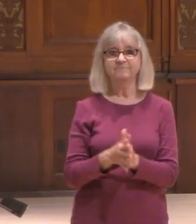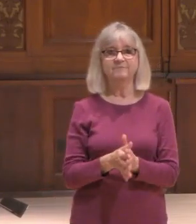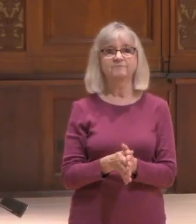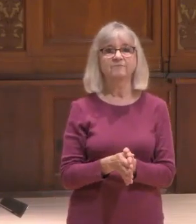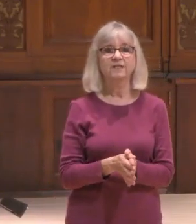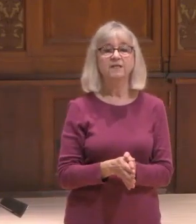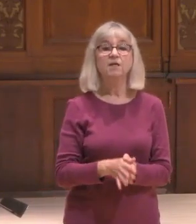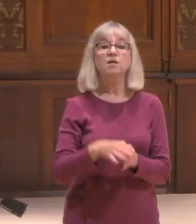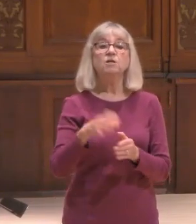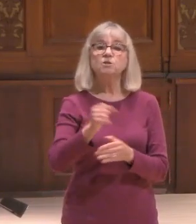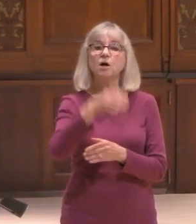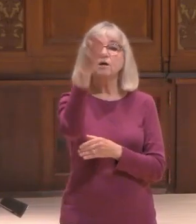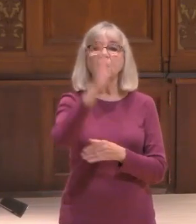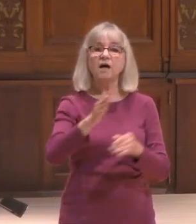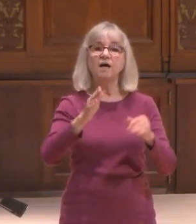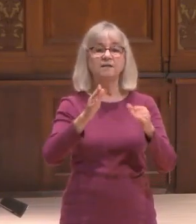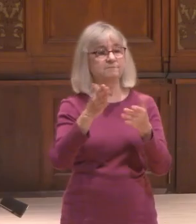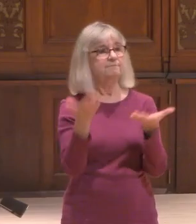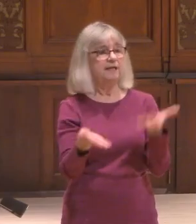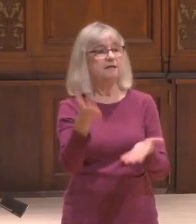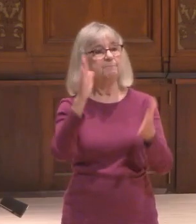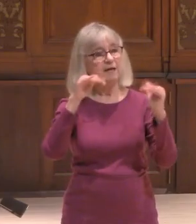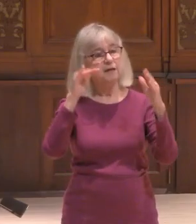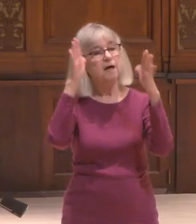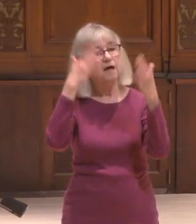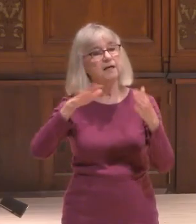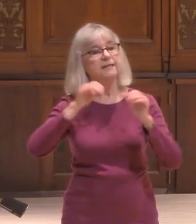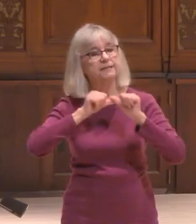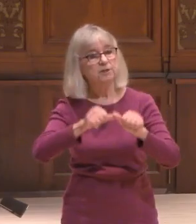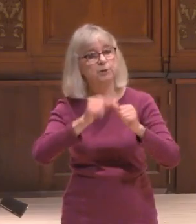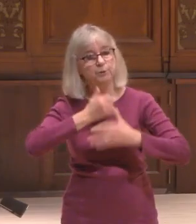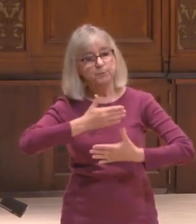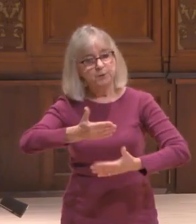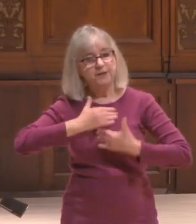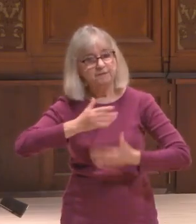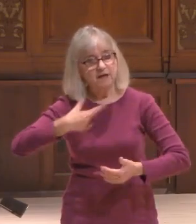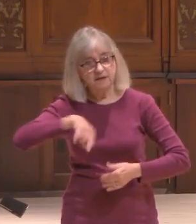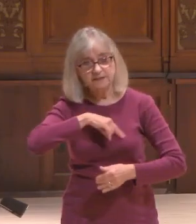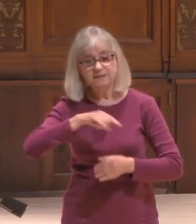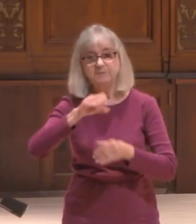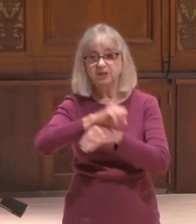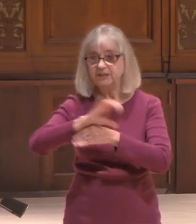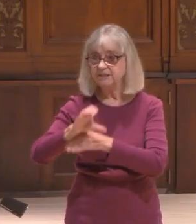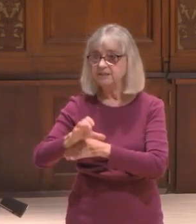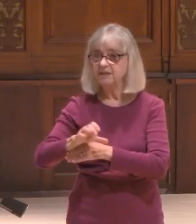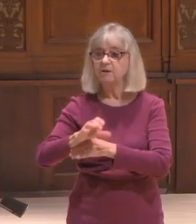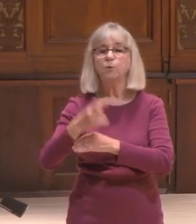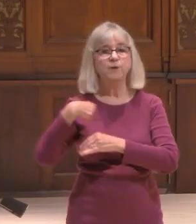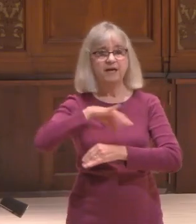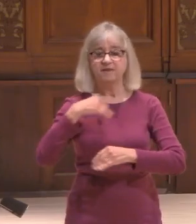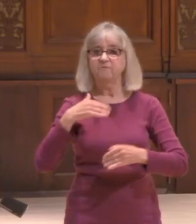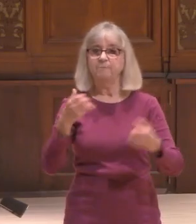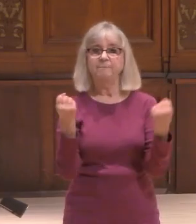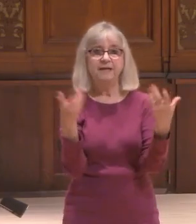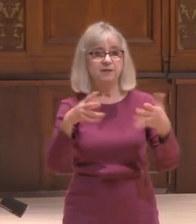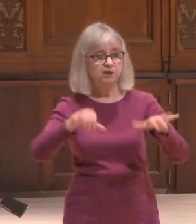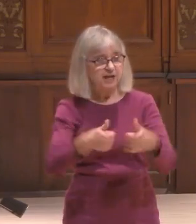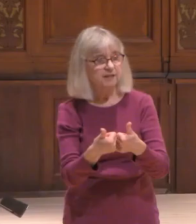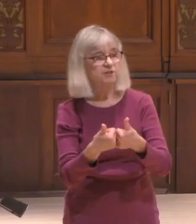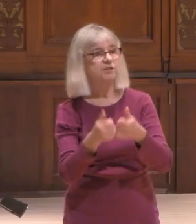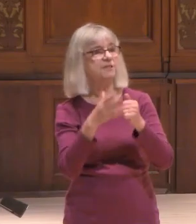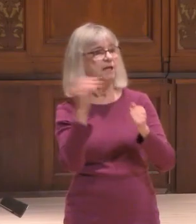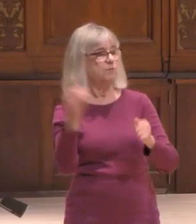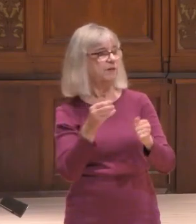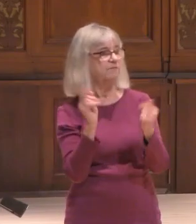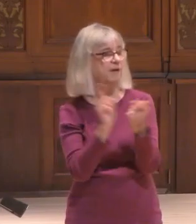So may God continue to breathe on you, Spiritus. We have had many challenges, and we've met them all with faith and with